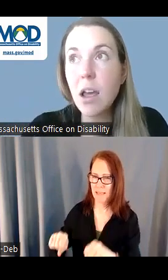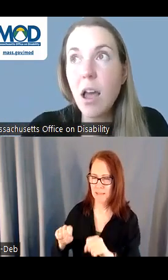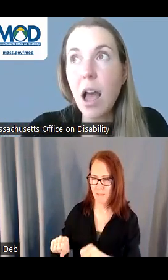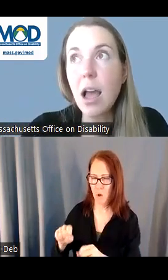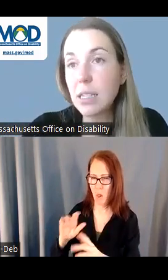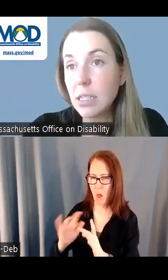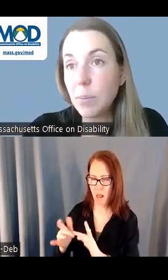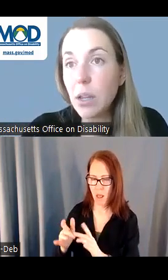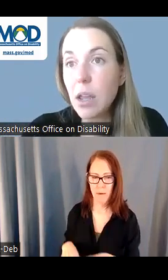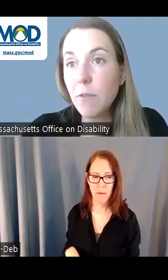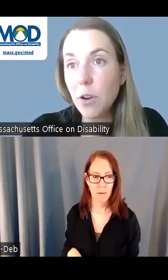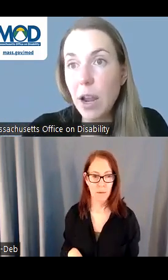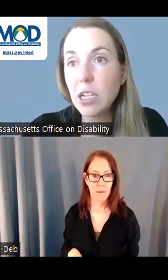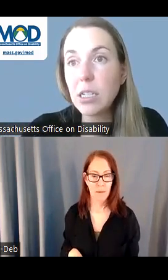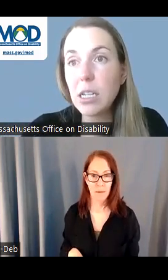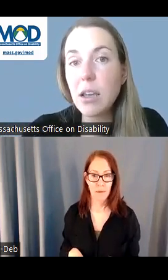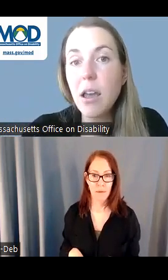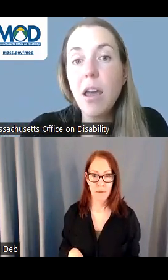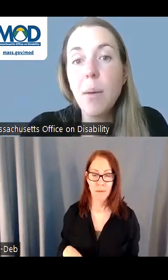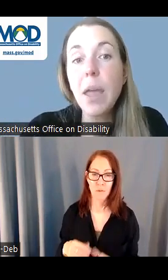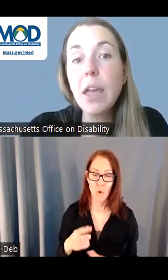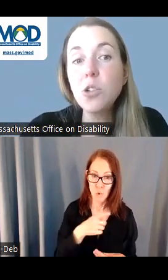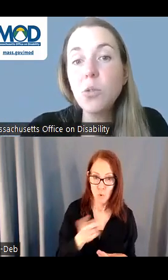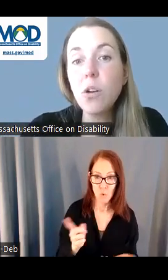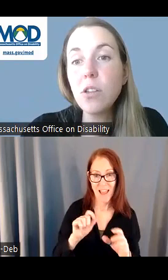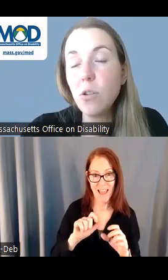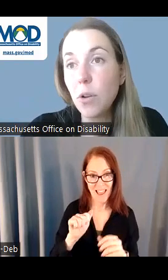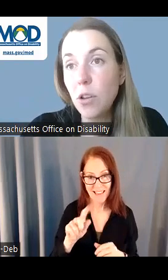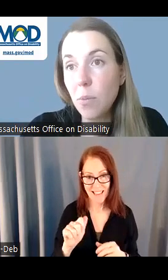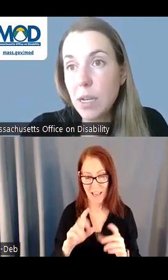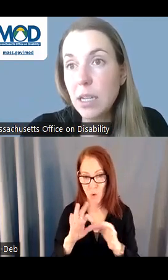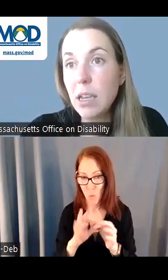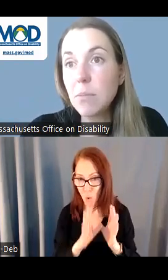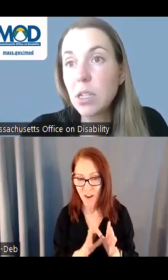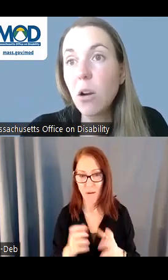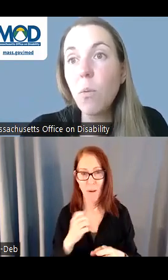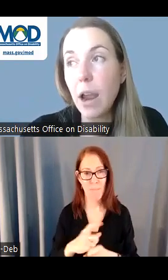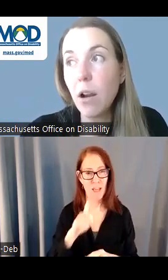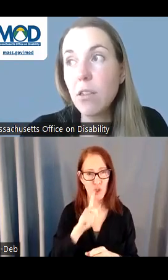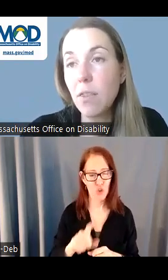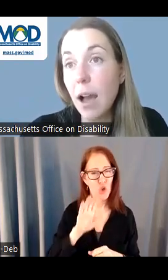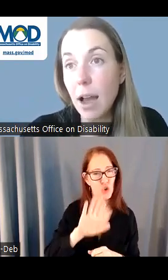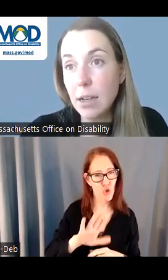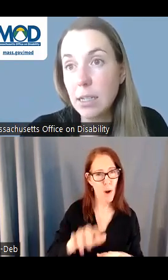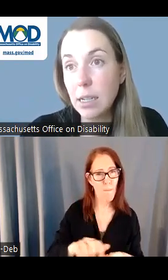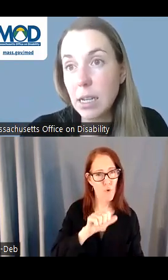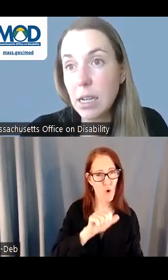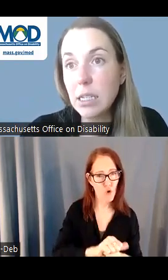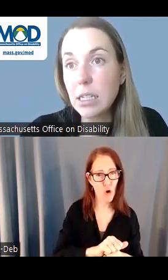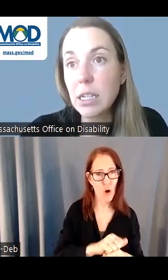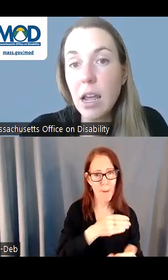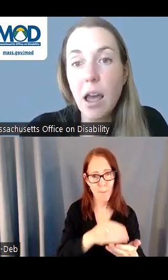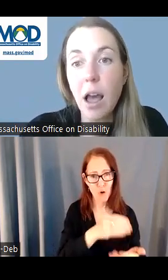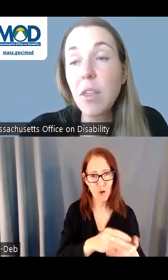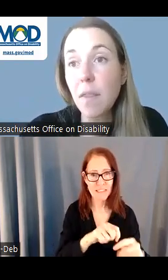works on accessibility for your agency, make sure that your procurement teams are aware that that guidance